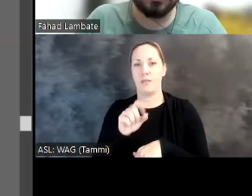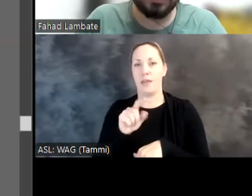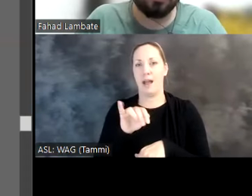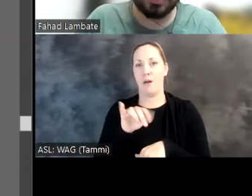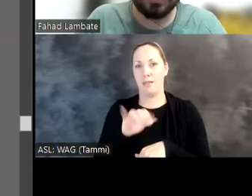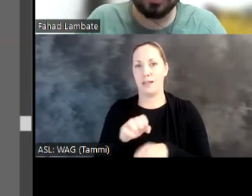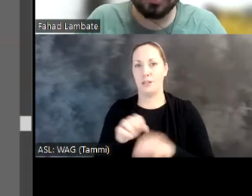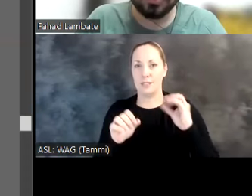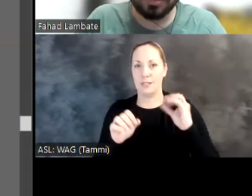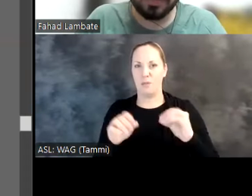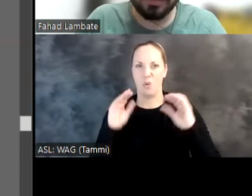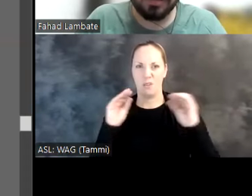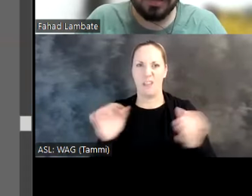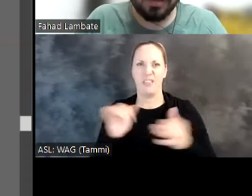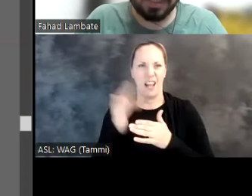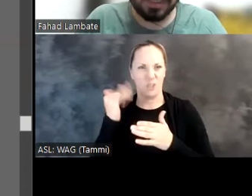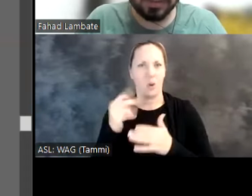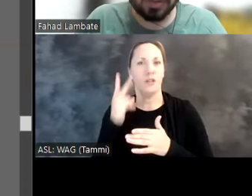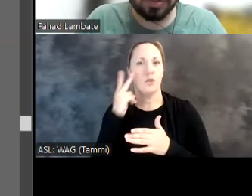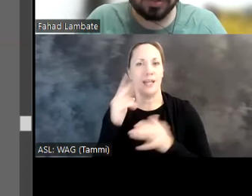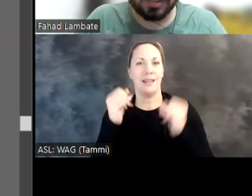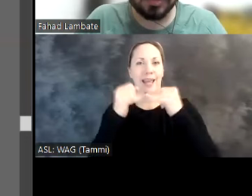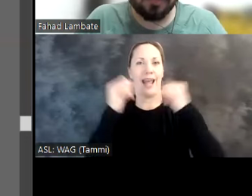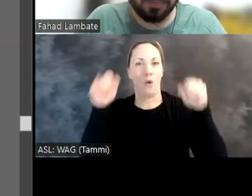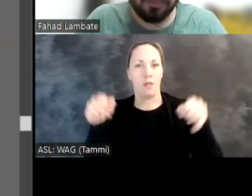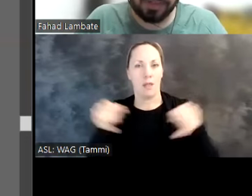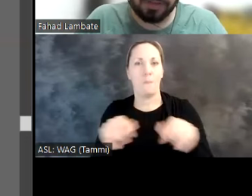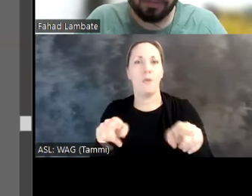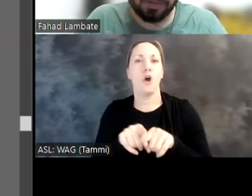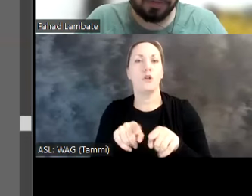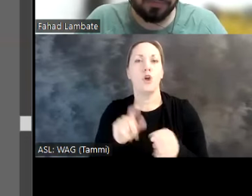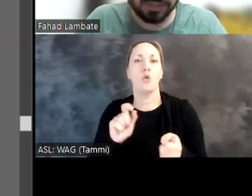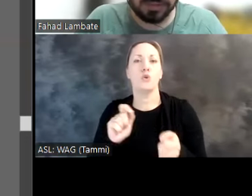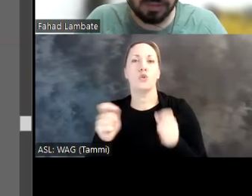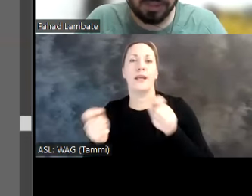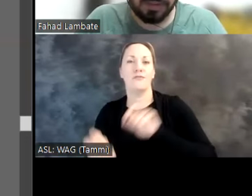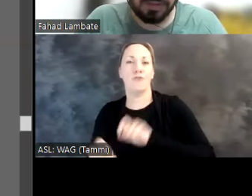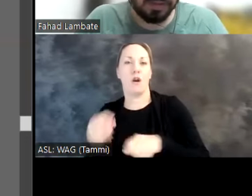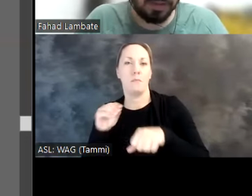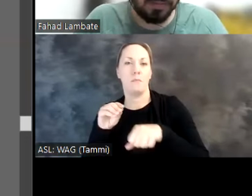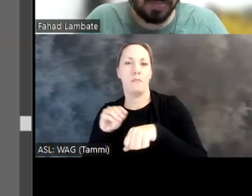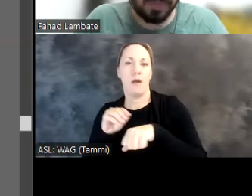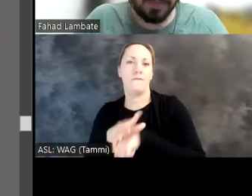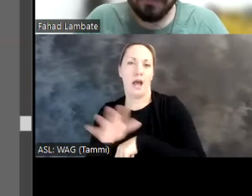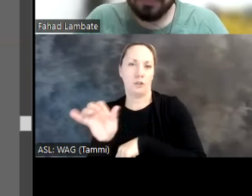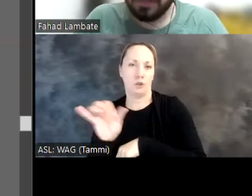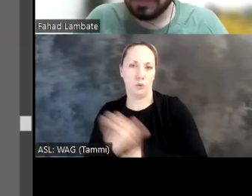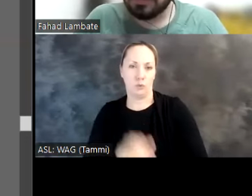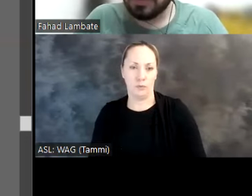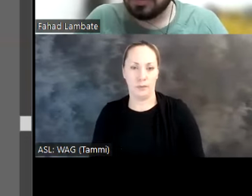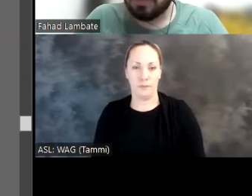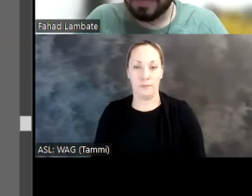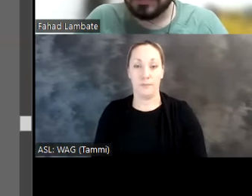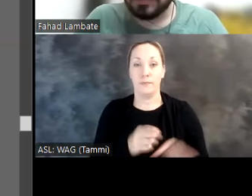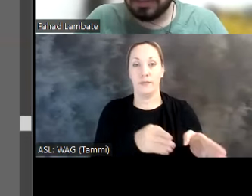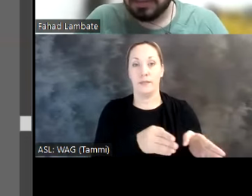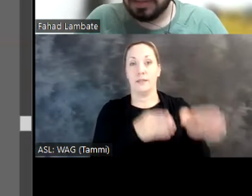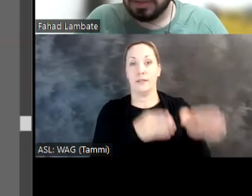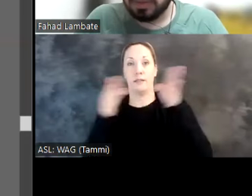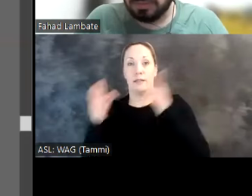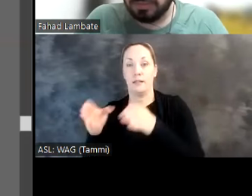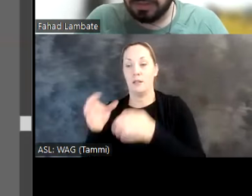the outline is also coming. But there is also a transform effect over here, which is coming. The next one is